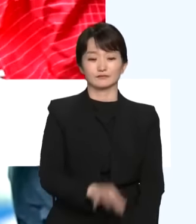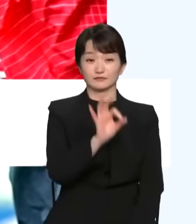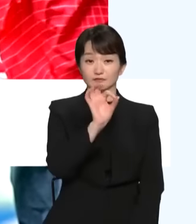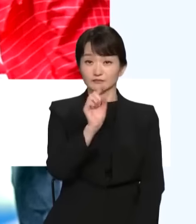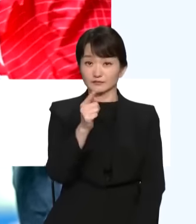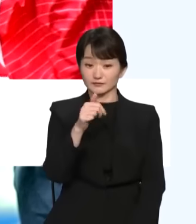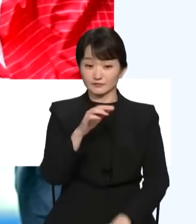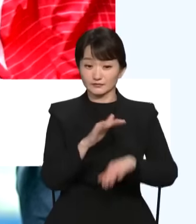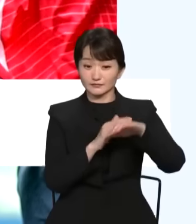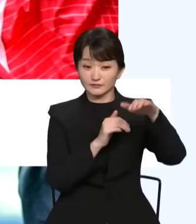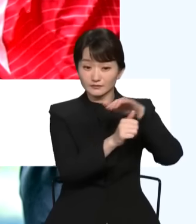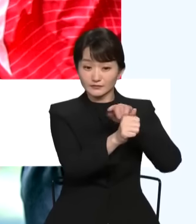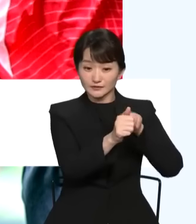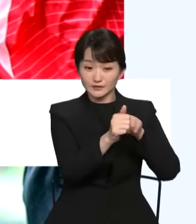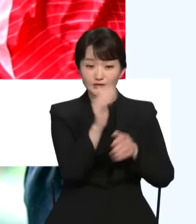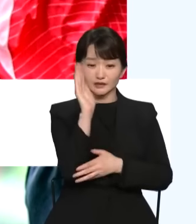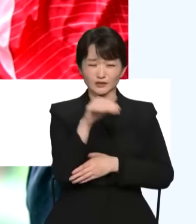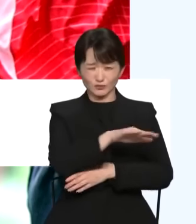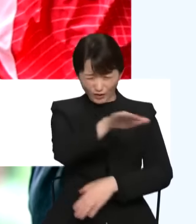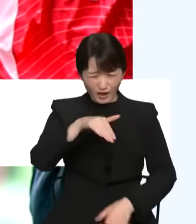the story about An Jung-won.